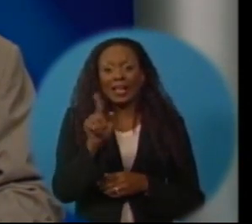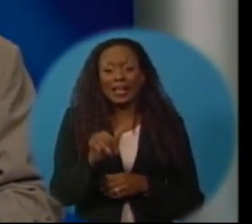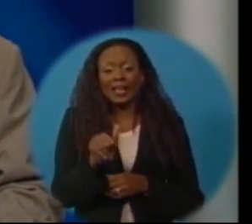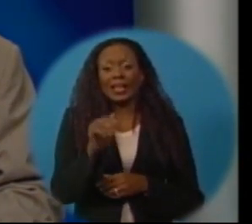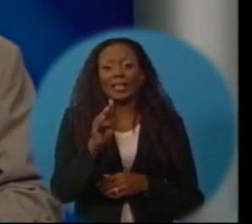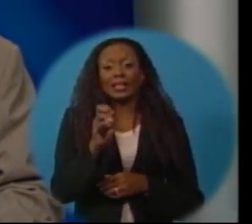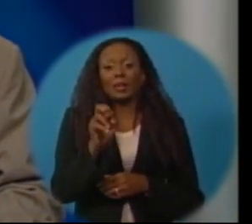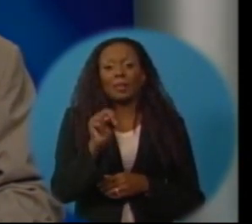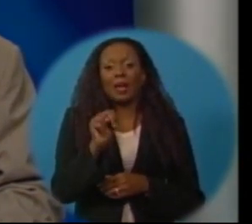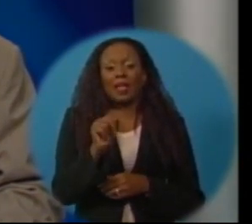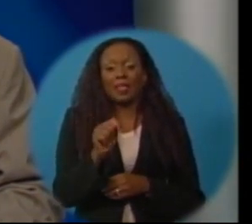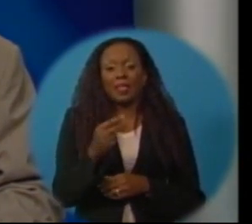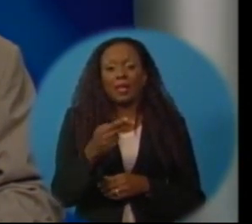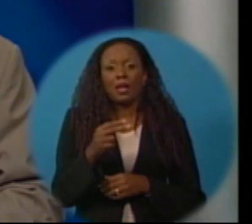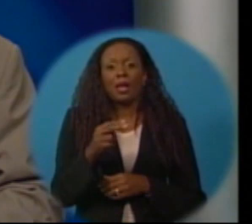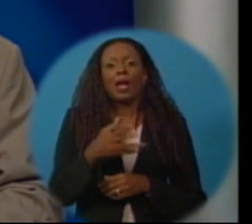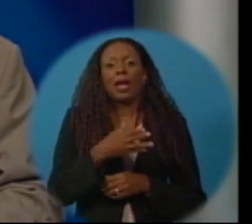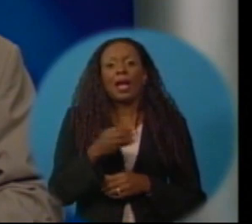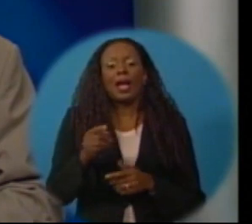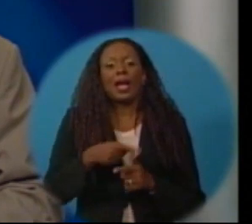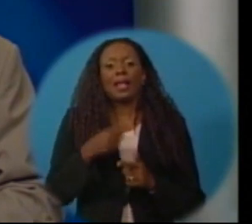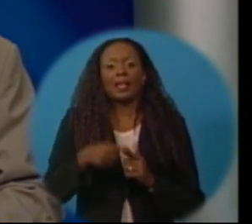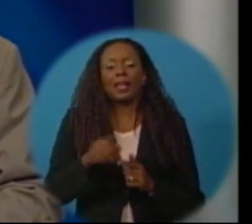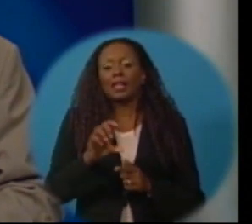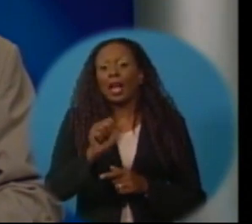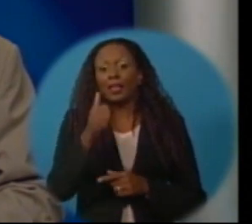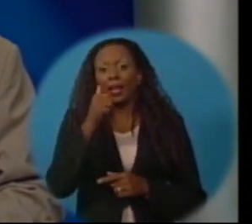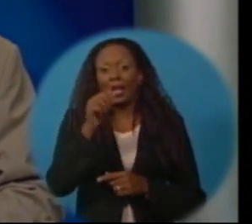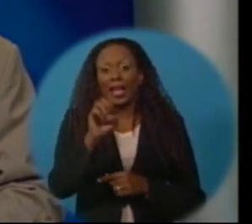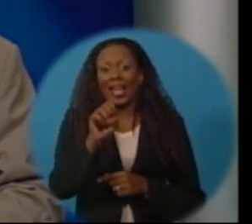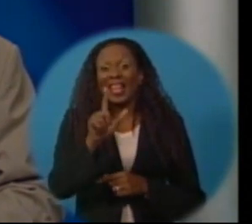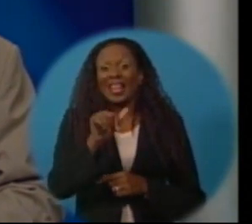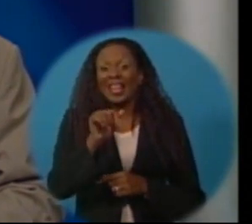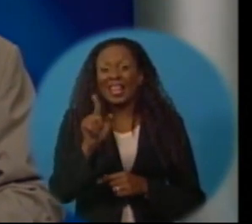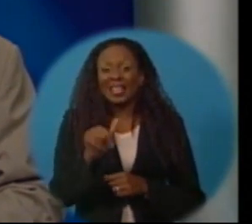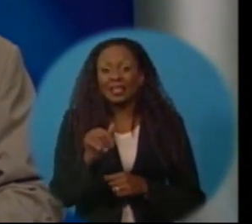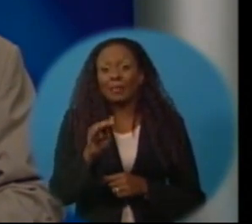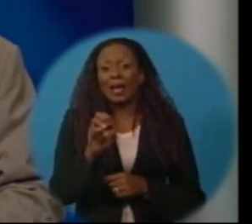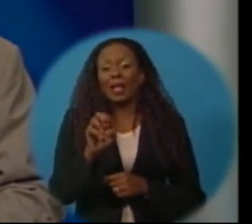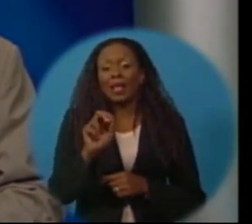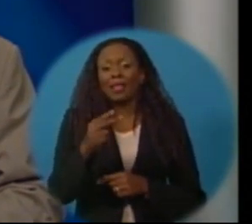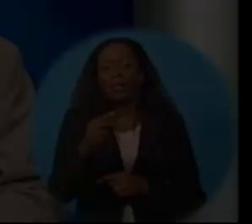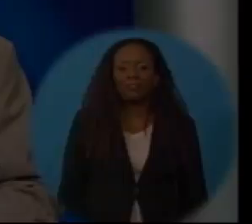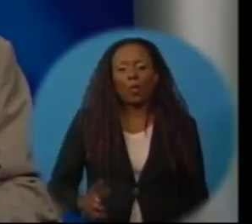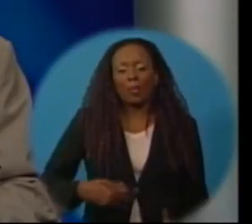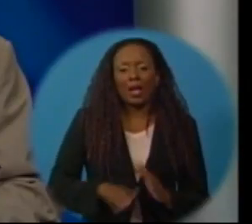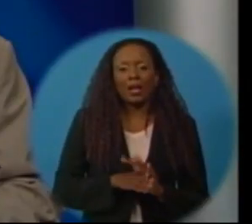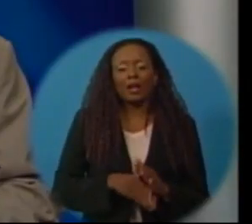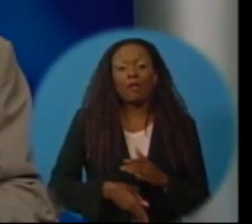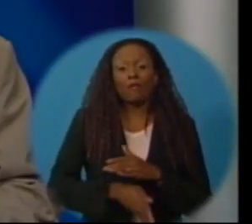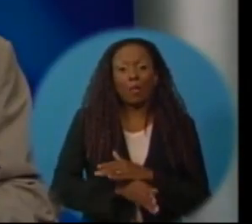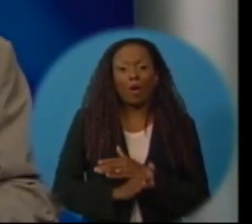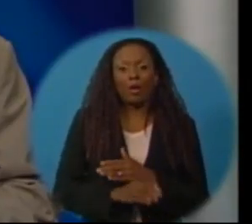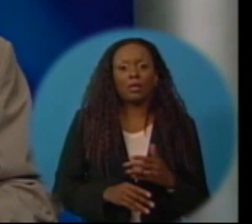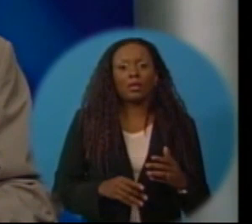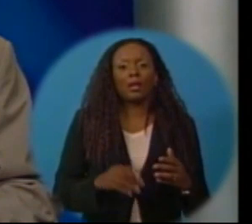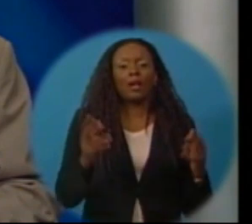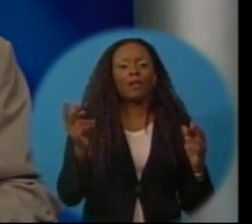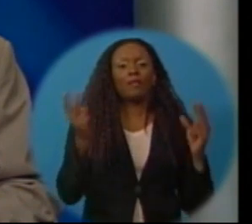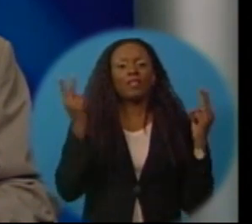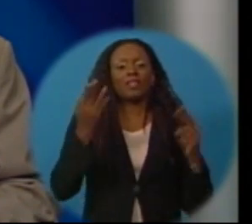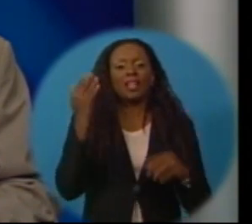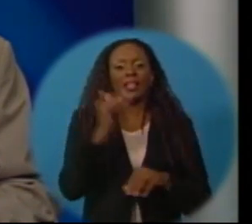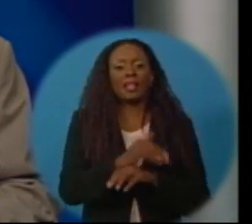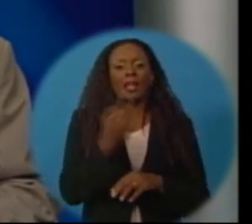at 20 minutes 4 seconds, while Elizabeth Williams was third in 20 minutes 39 seconds. There were victories last night